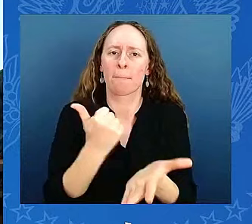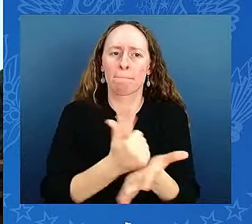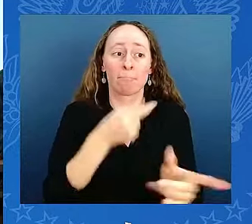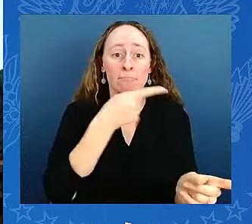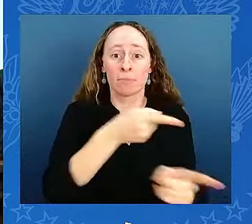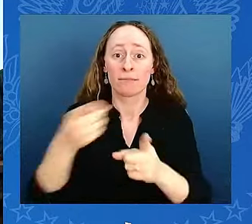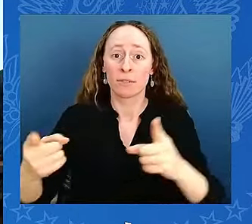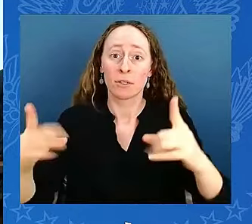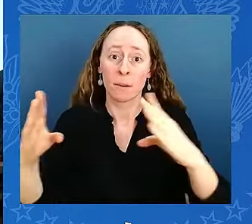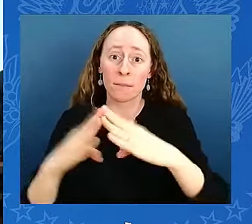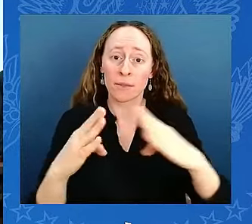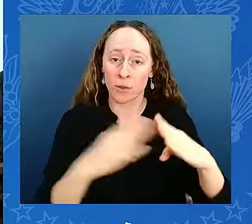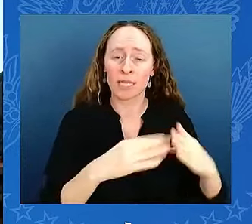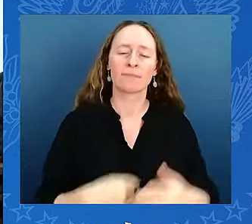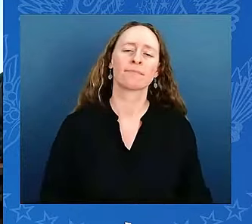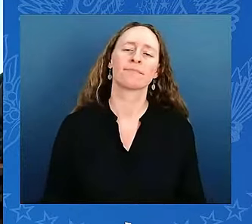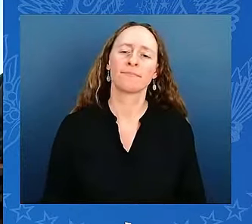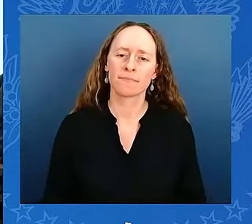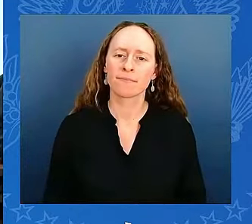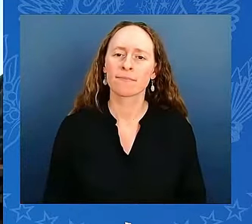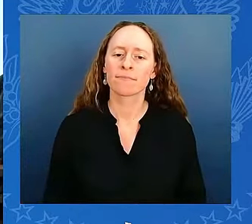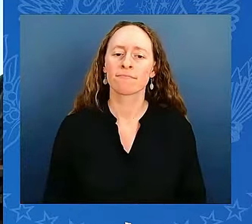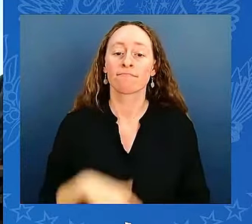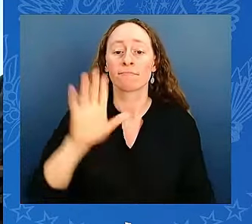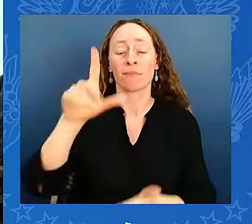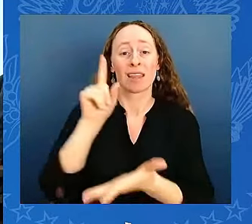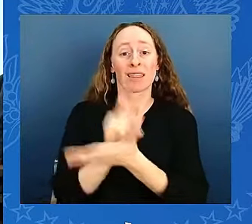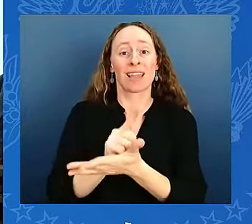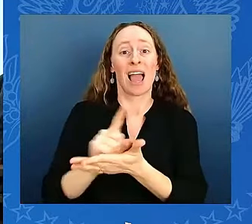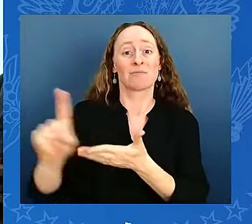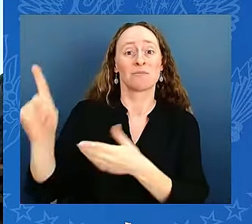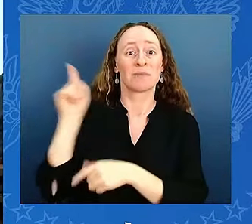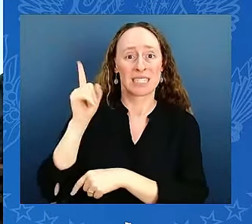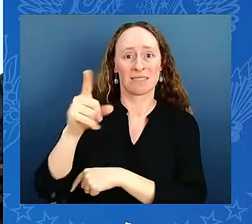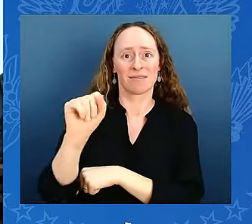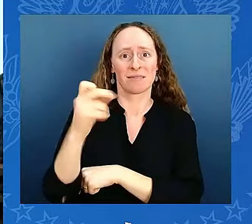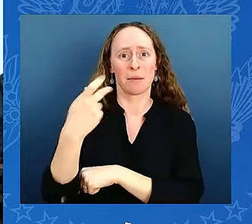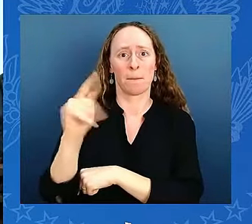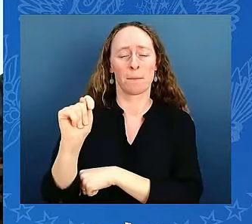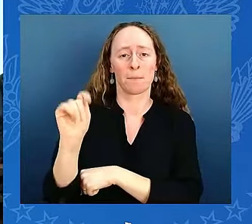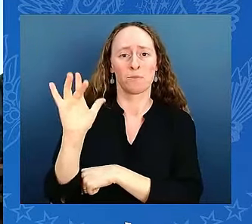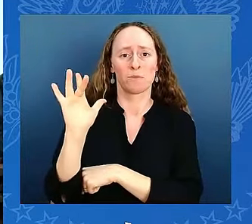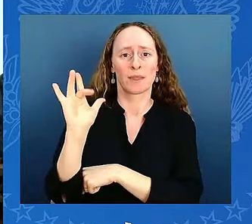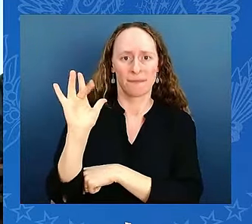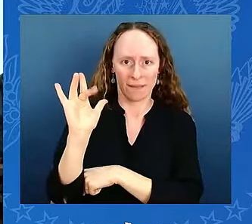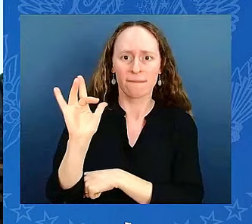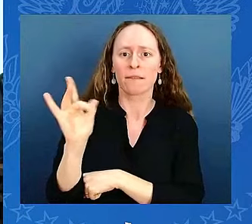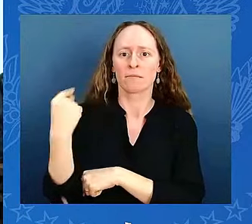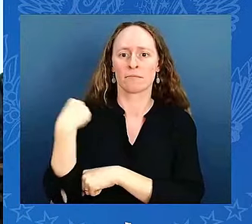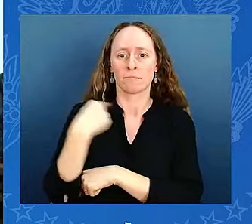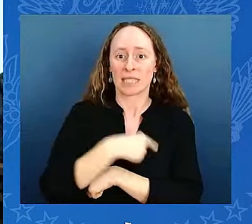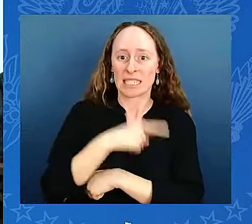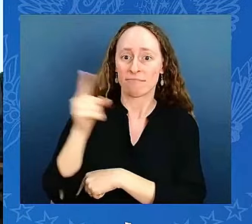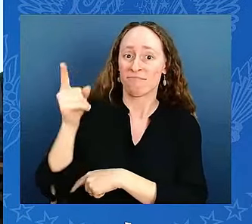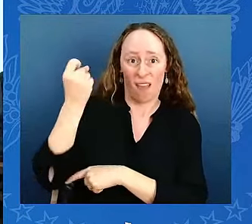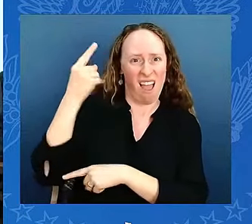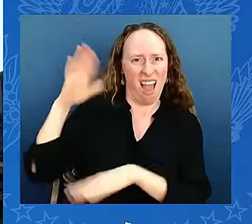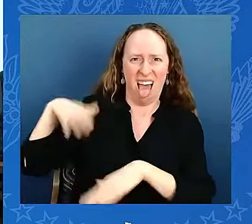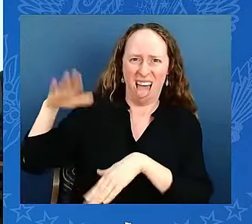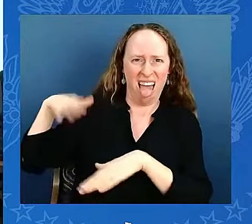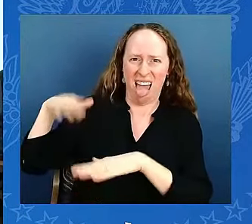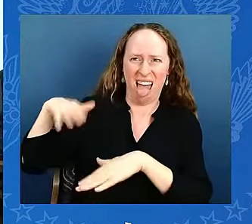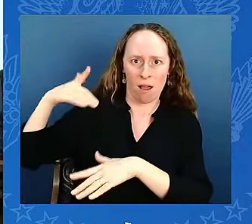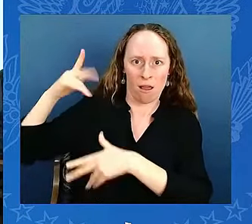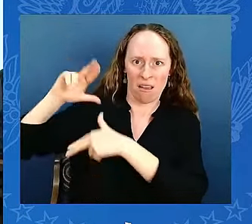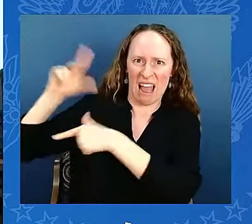Beginning last week, September 25th, what began 3 days of extreme and unrelenting precipitation that has led